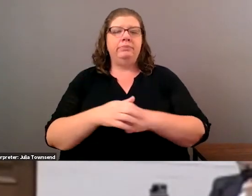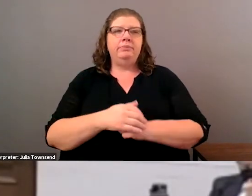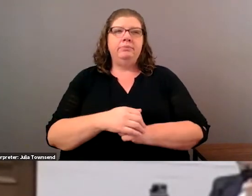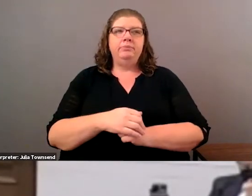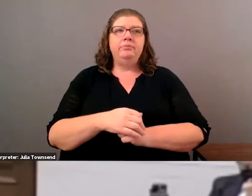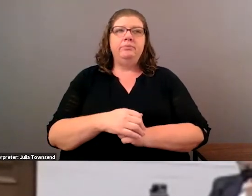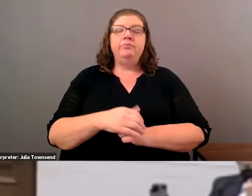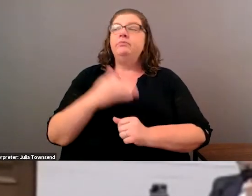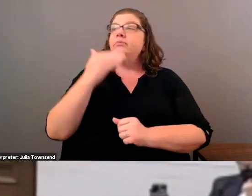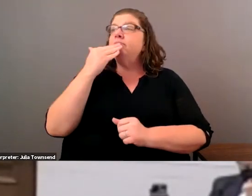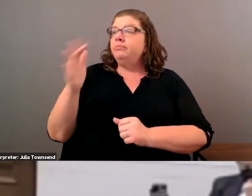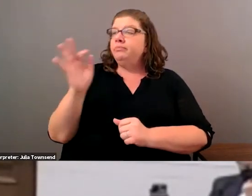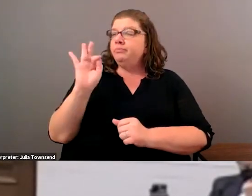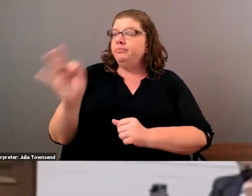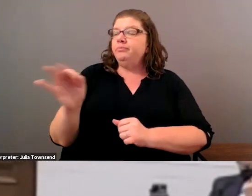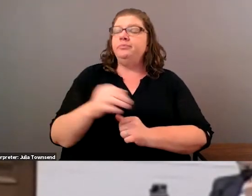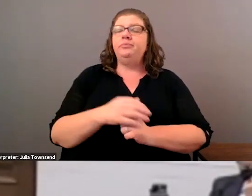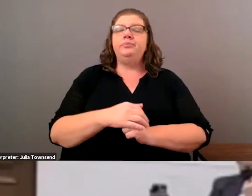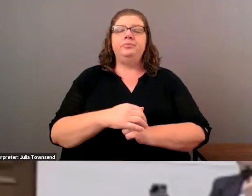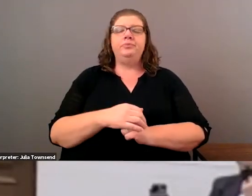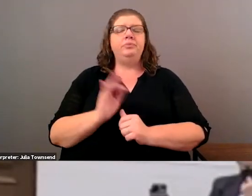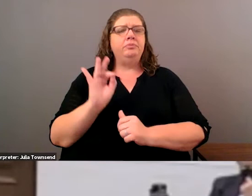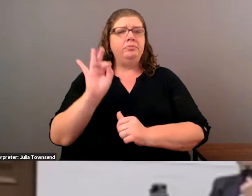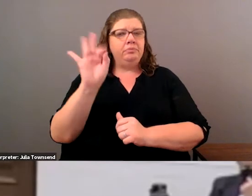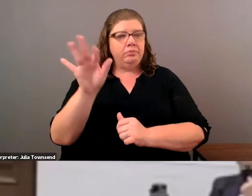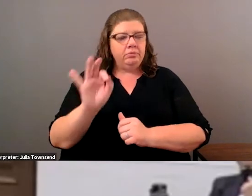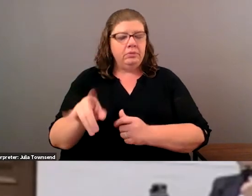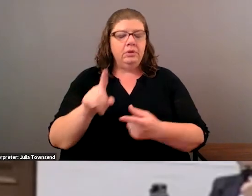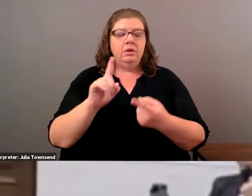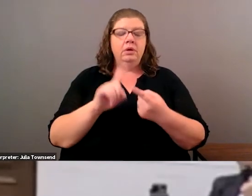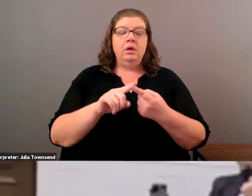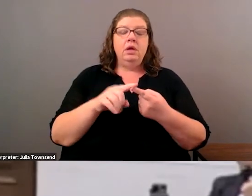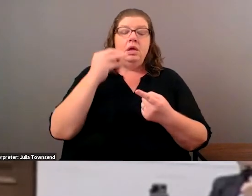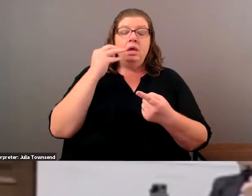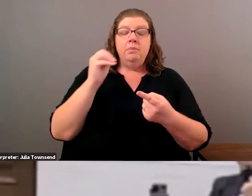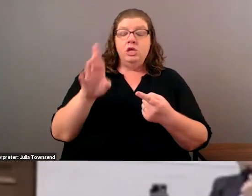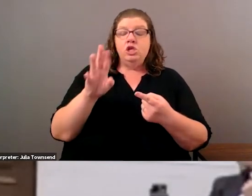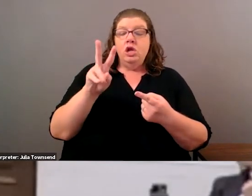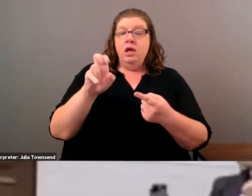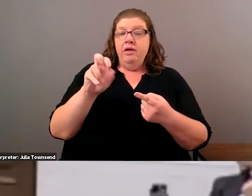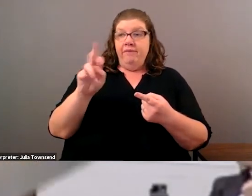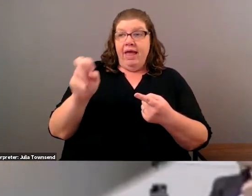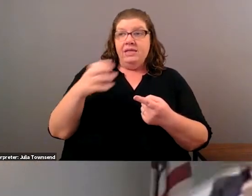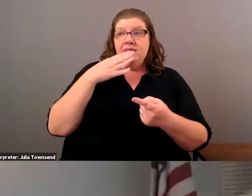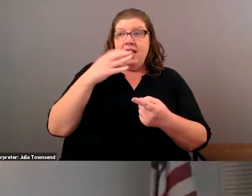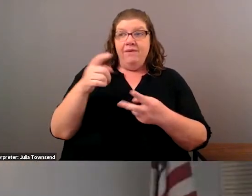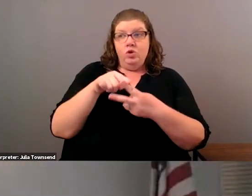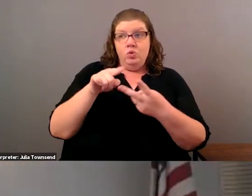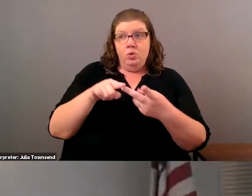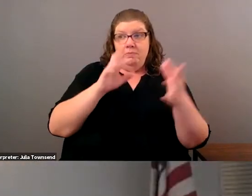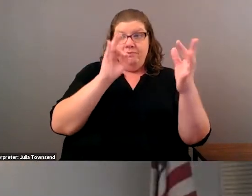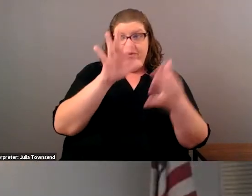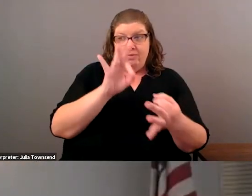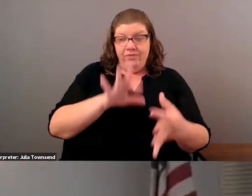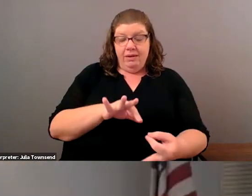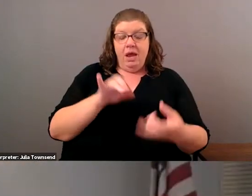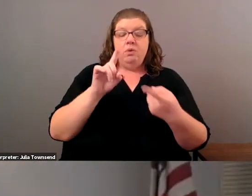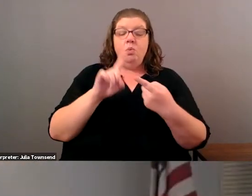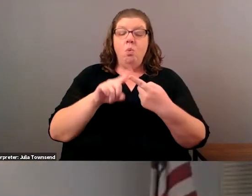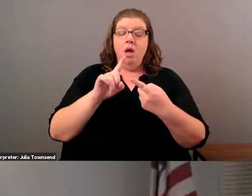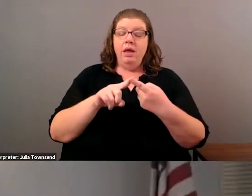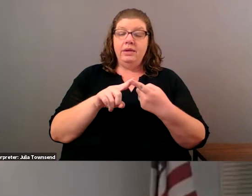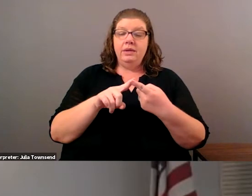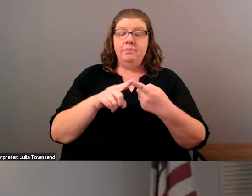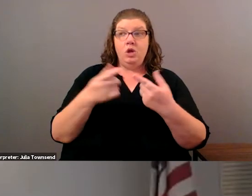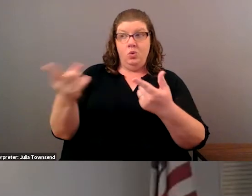Thank you. Just a couple things. First of all, Mr. Vance, thank you so much for two things about feedback. One is about